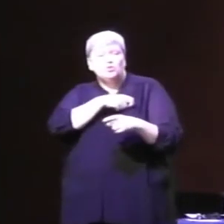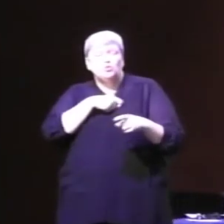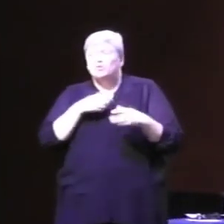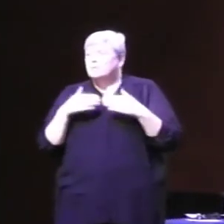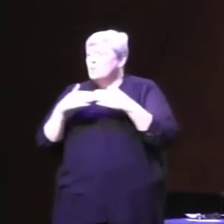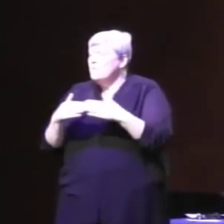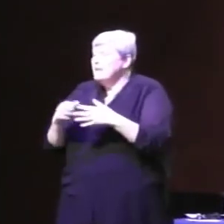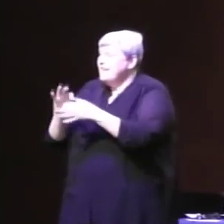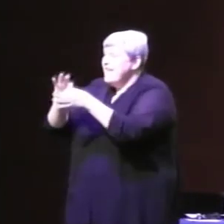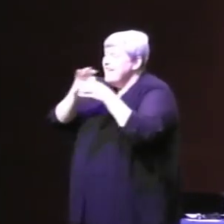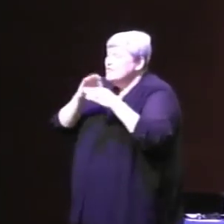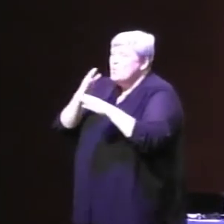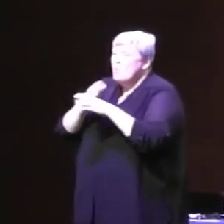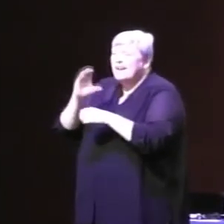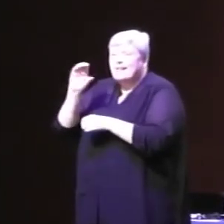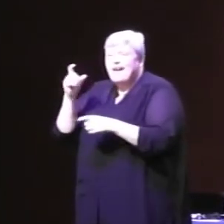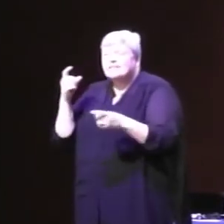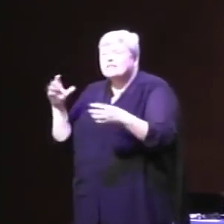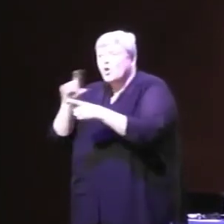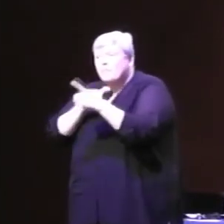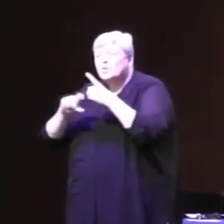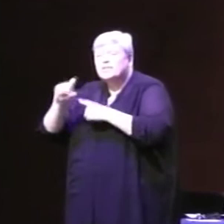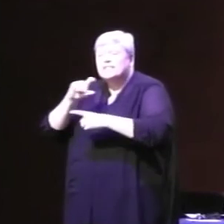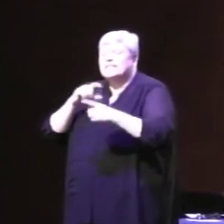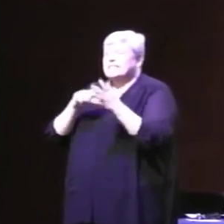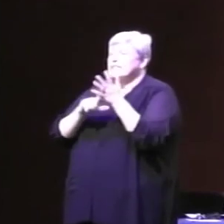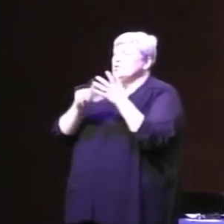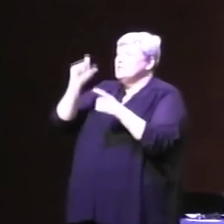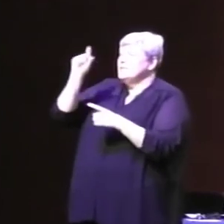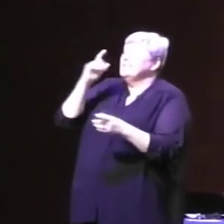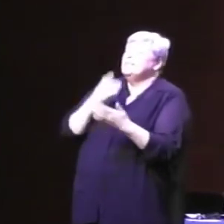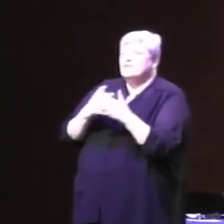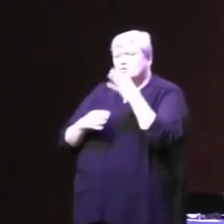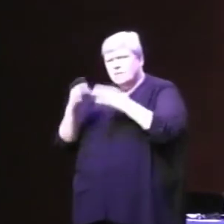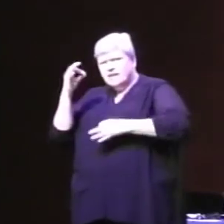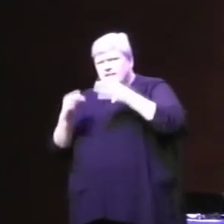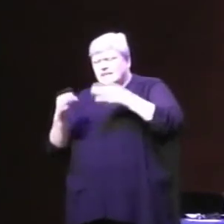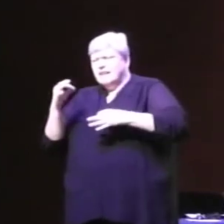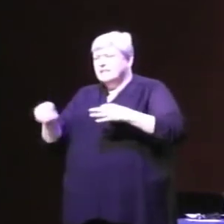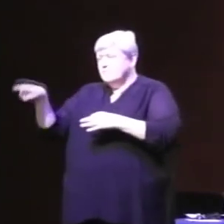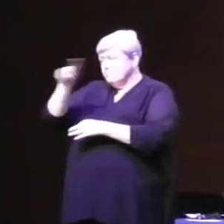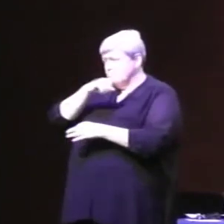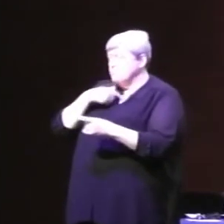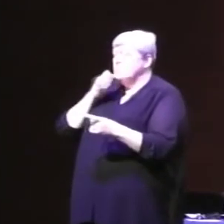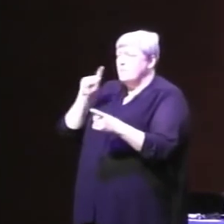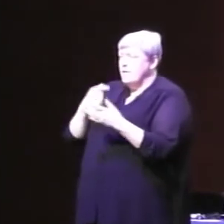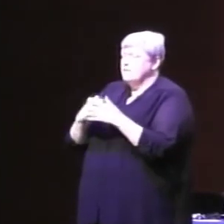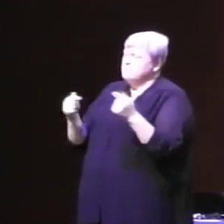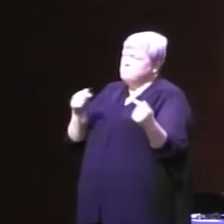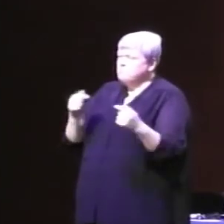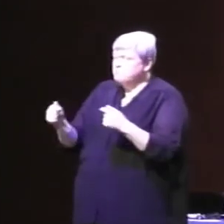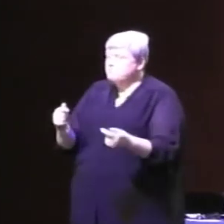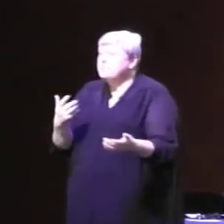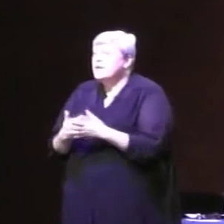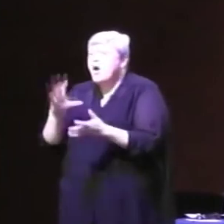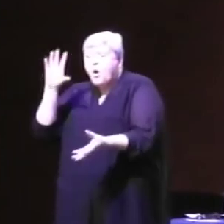class communities, and especially our trade union councils, need to politicise the politicians. The composite lists